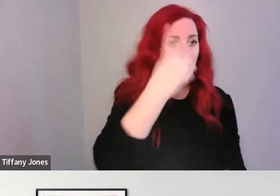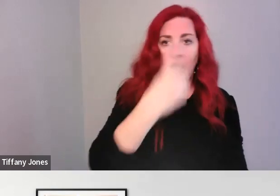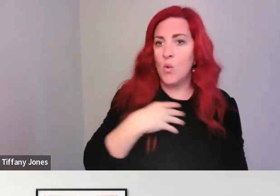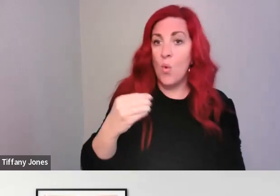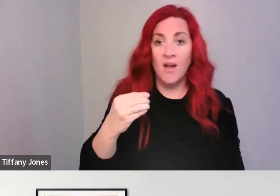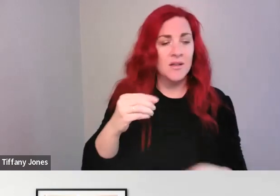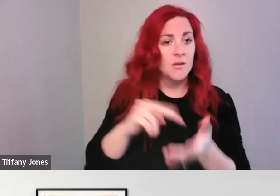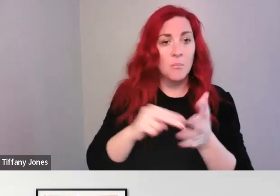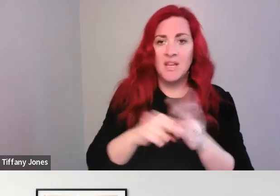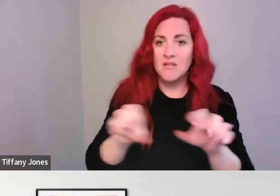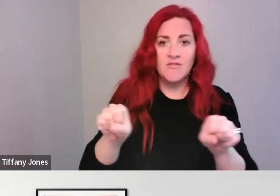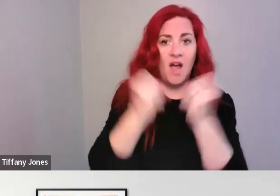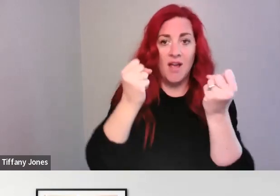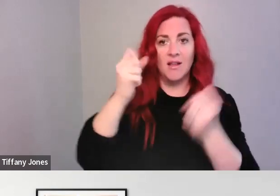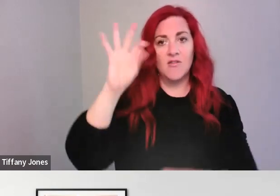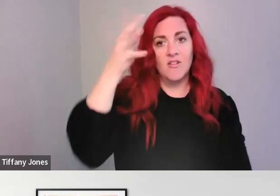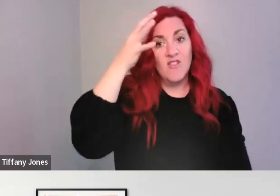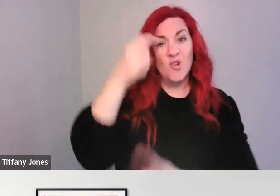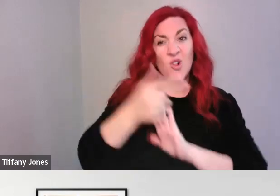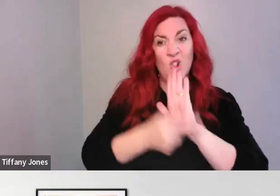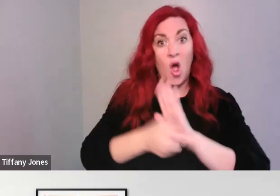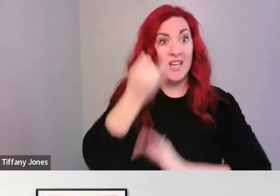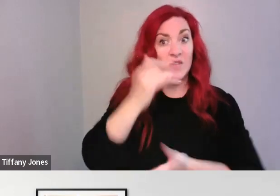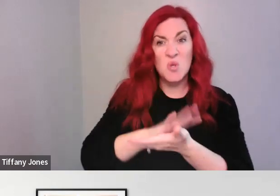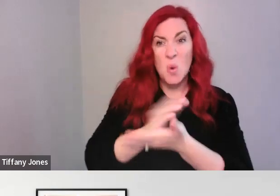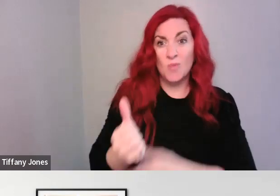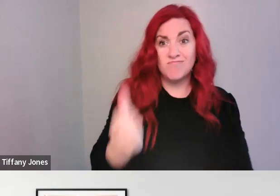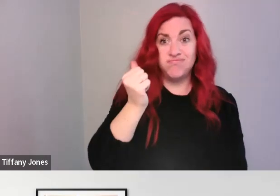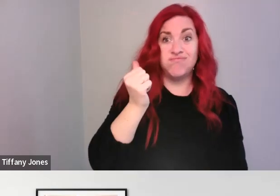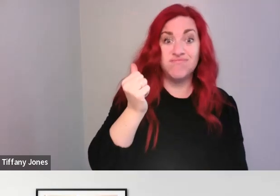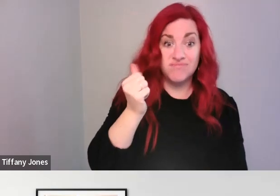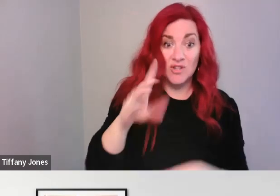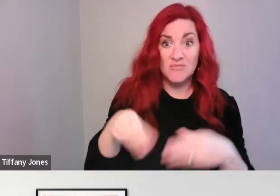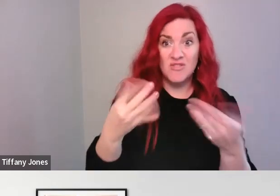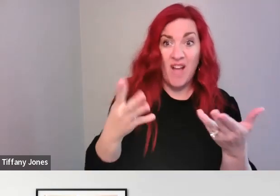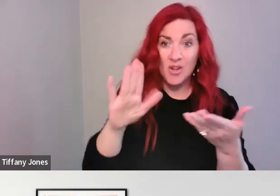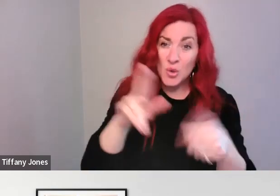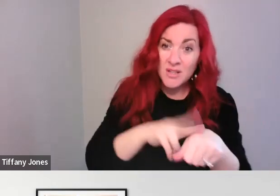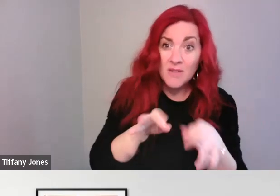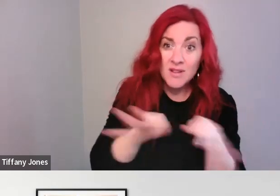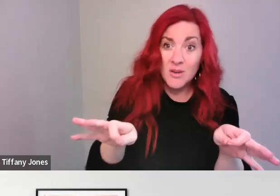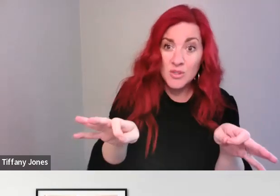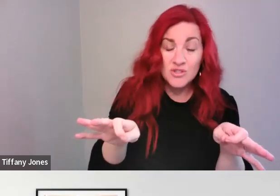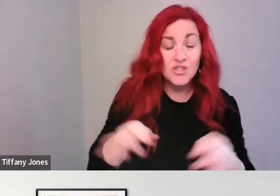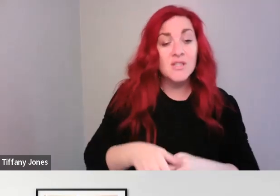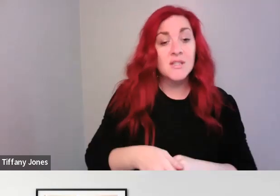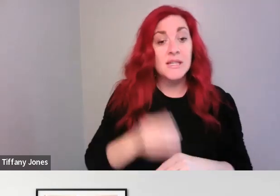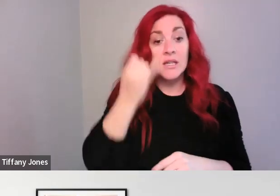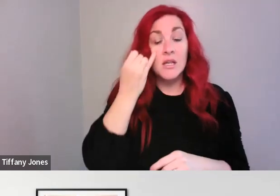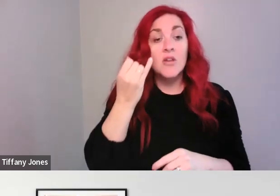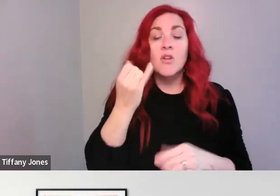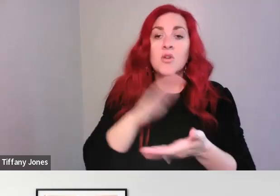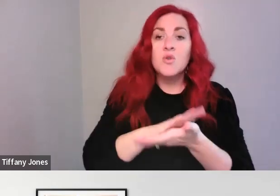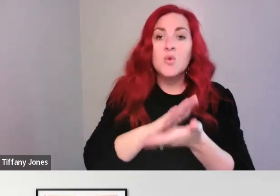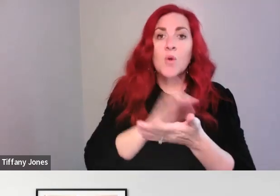is refusing to do this. And when you have violations like that, where the school is